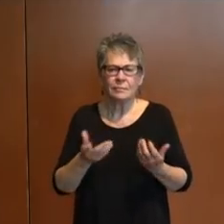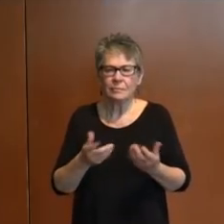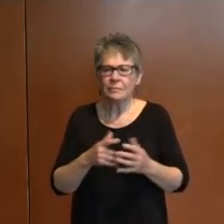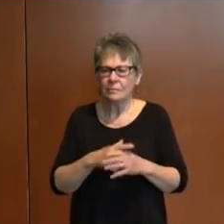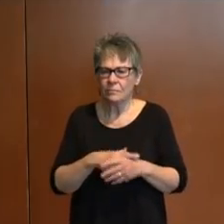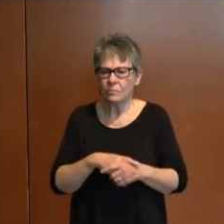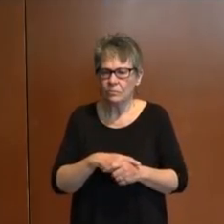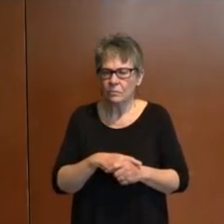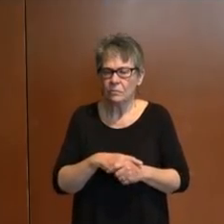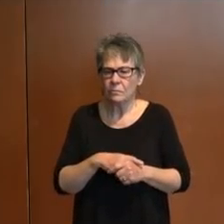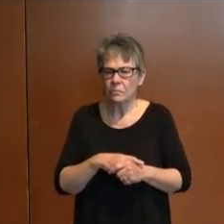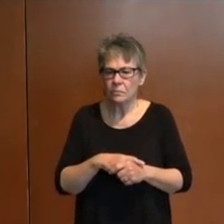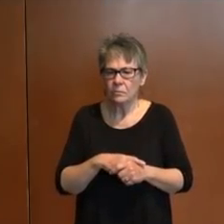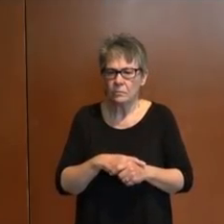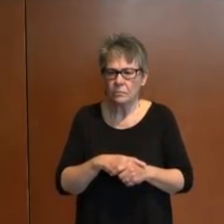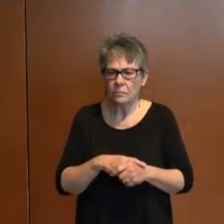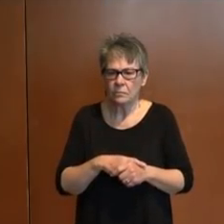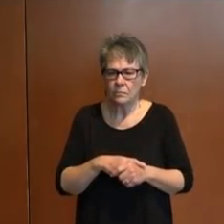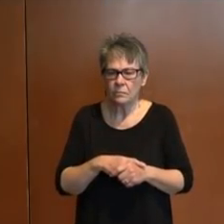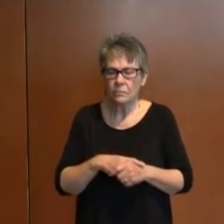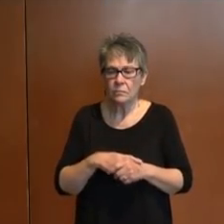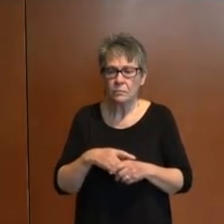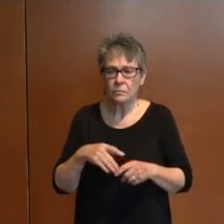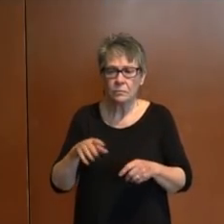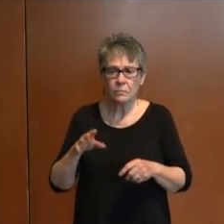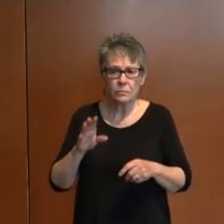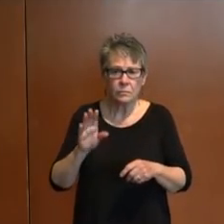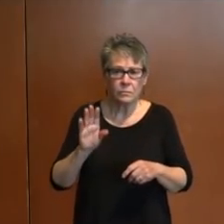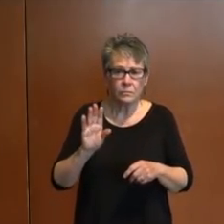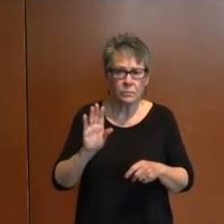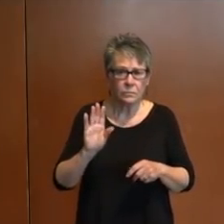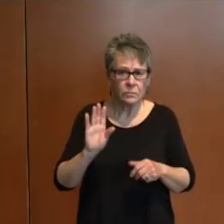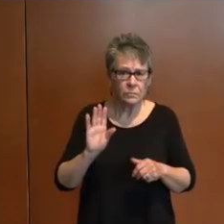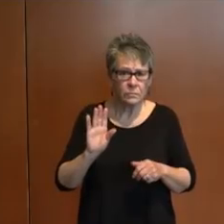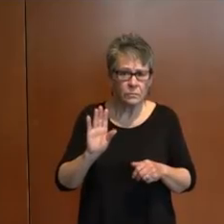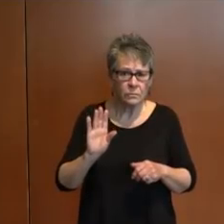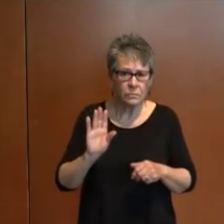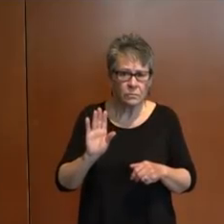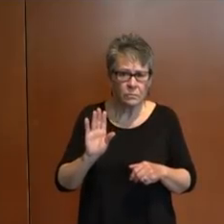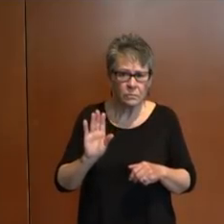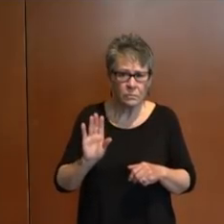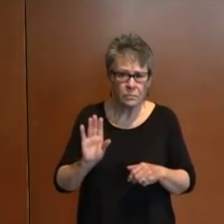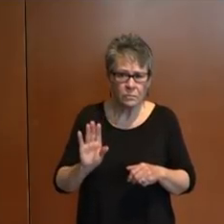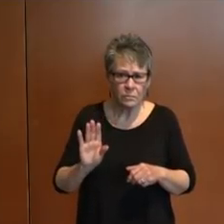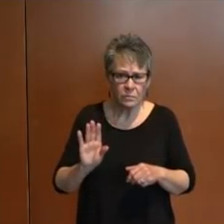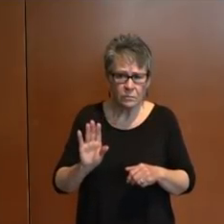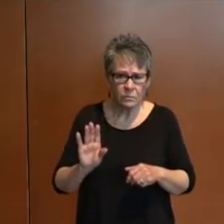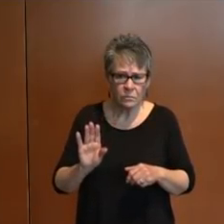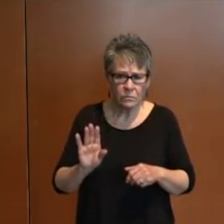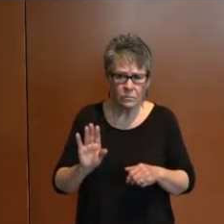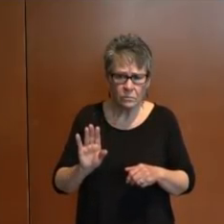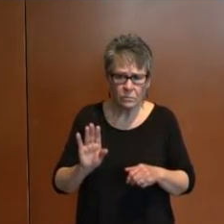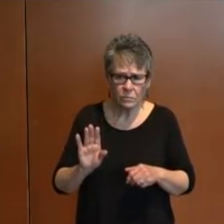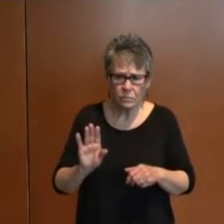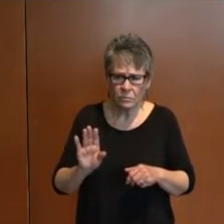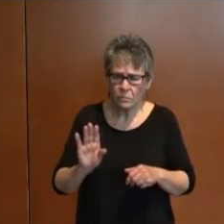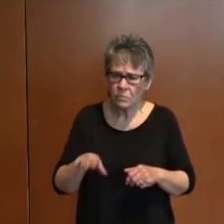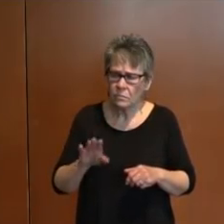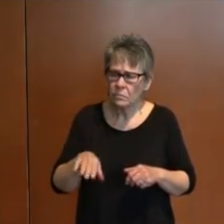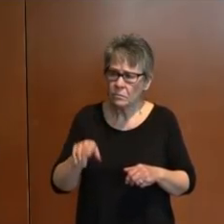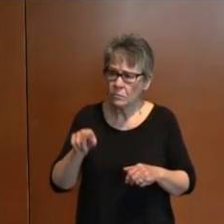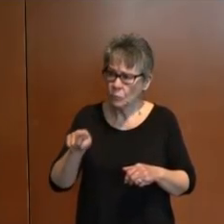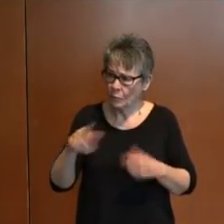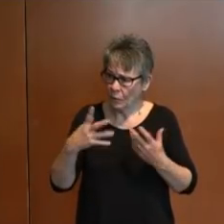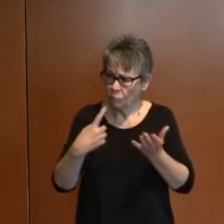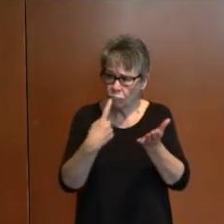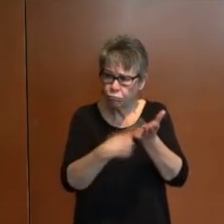about possibly moving patients from one state to another if things get really tight in terms of not having enough hospital capacity